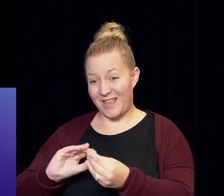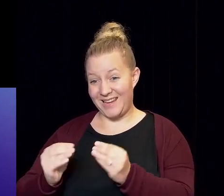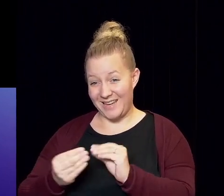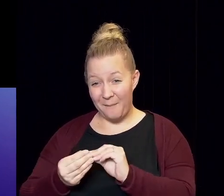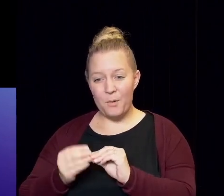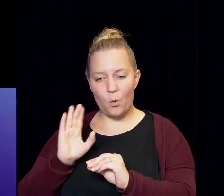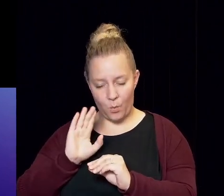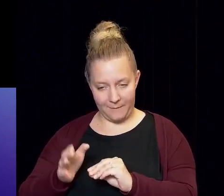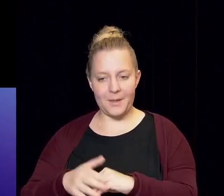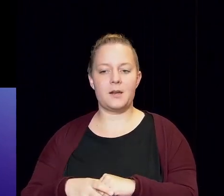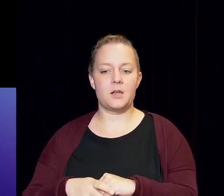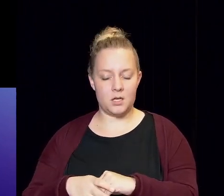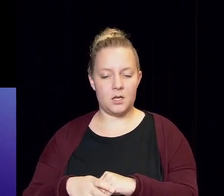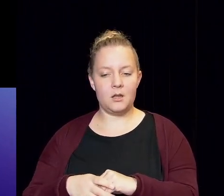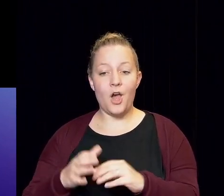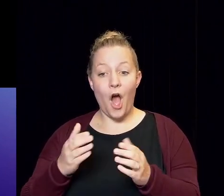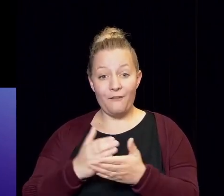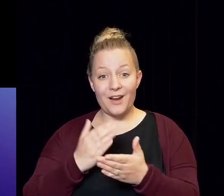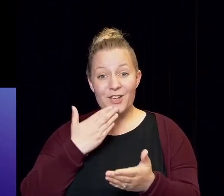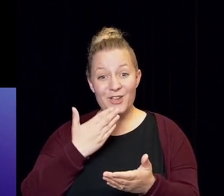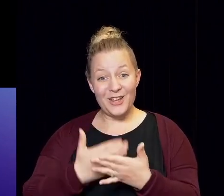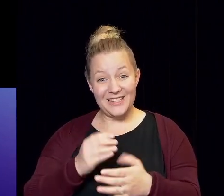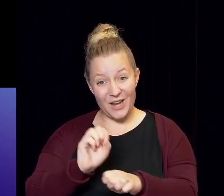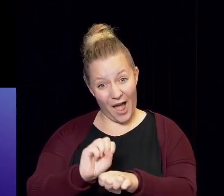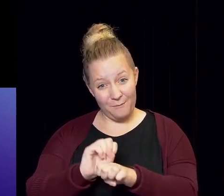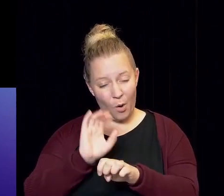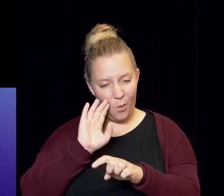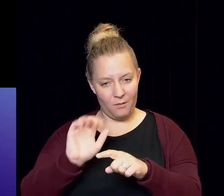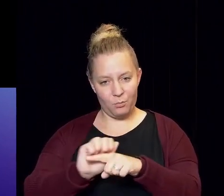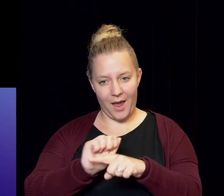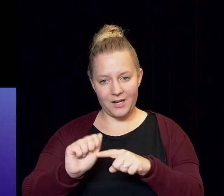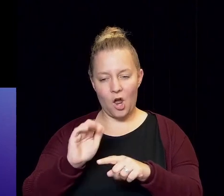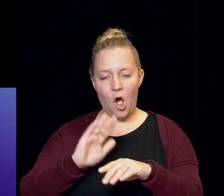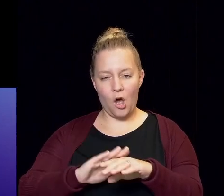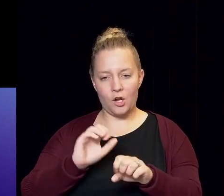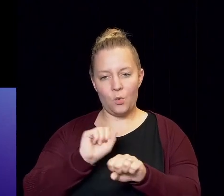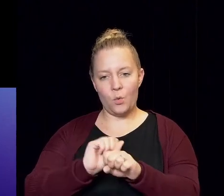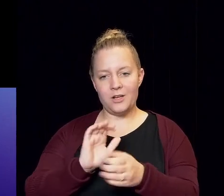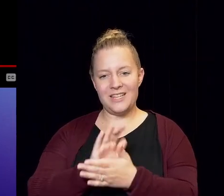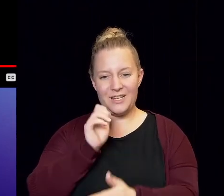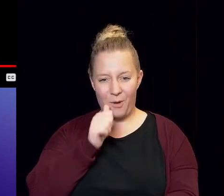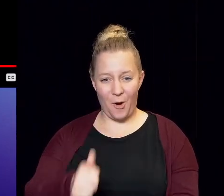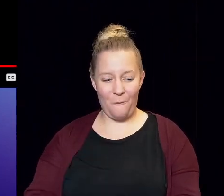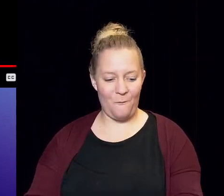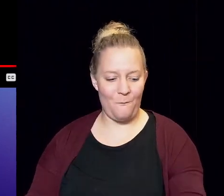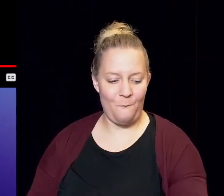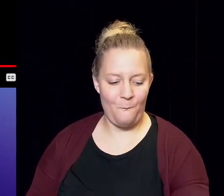would have been. All right, good job. You will practice these on a worksheet tomorrow.